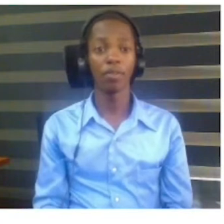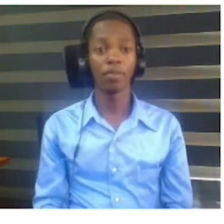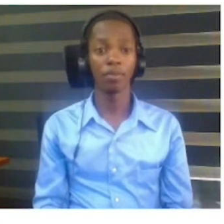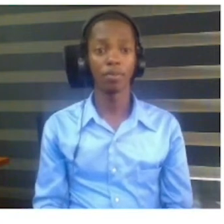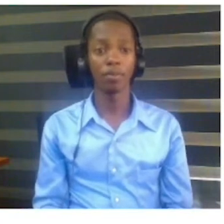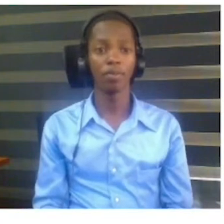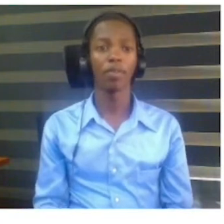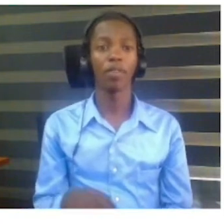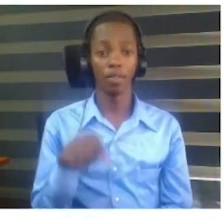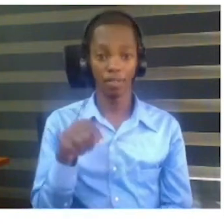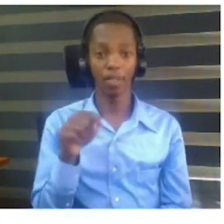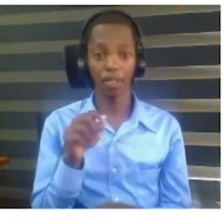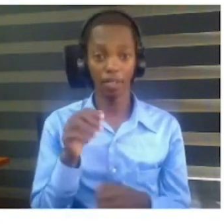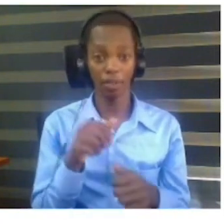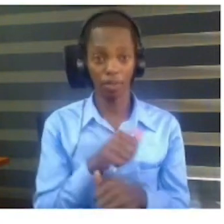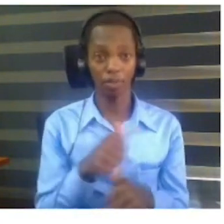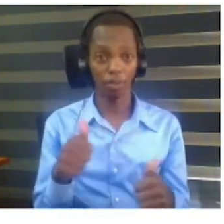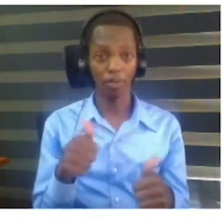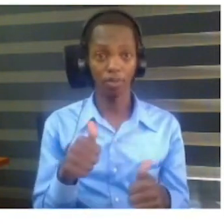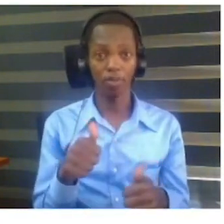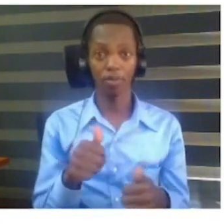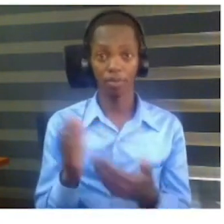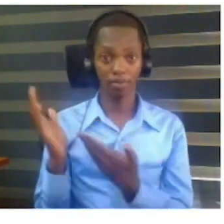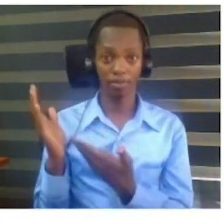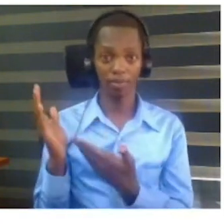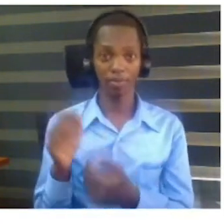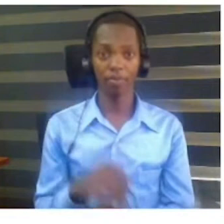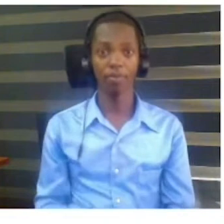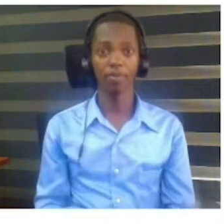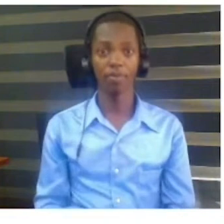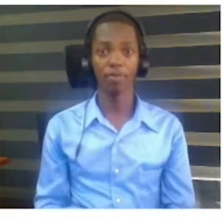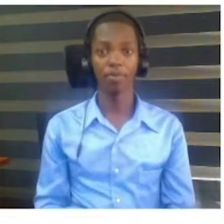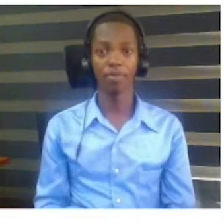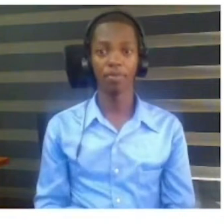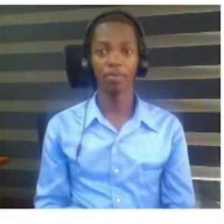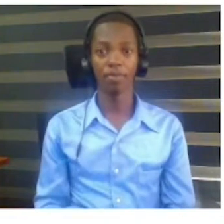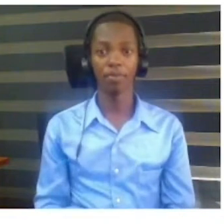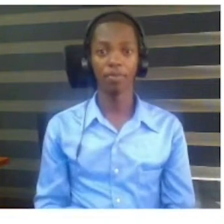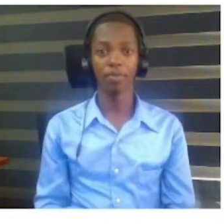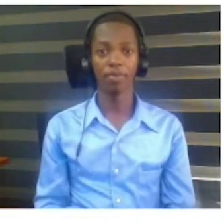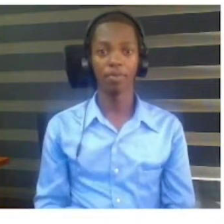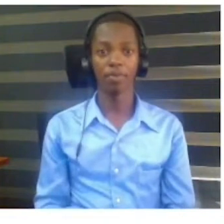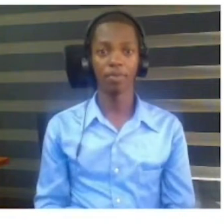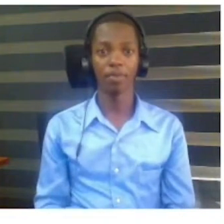Photo. It was dragon fruit, and we have a photo of dragon fruit.